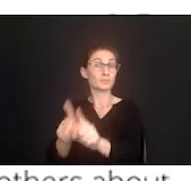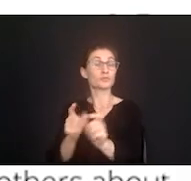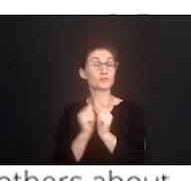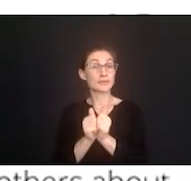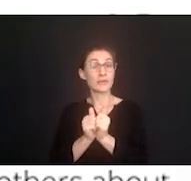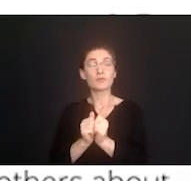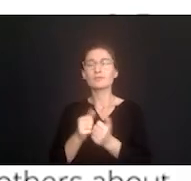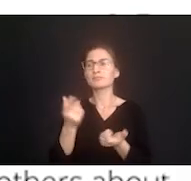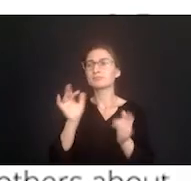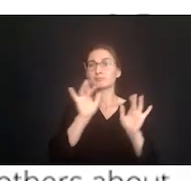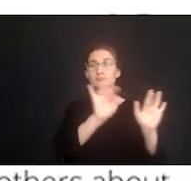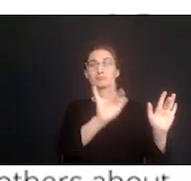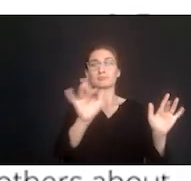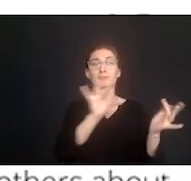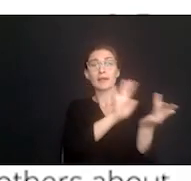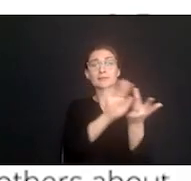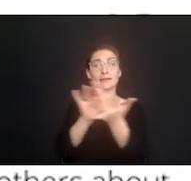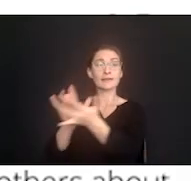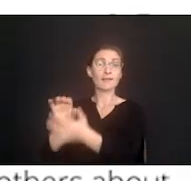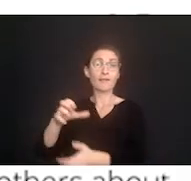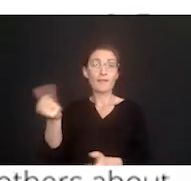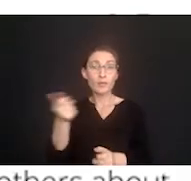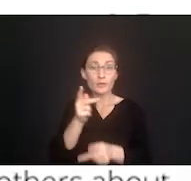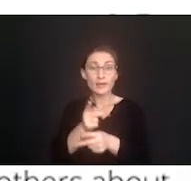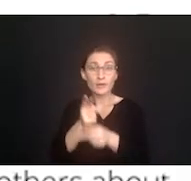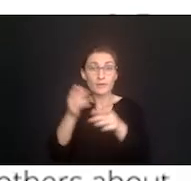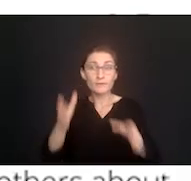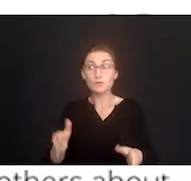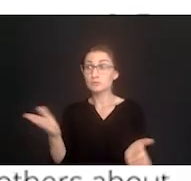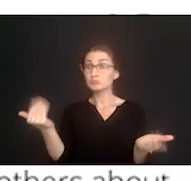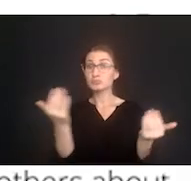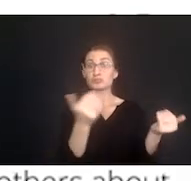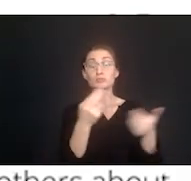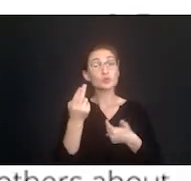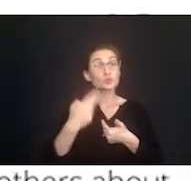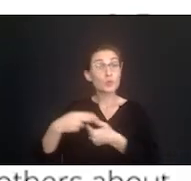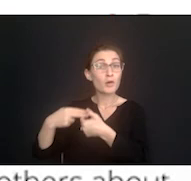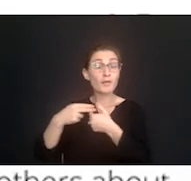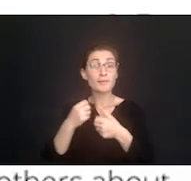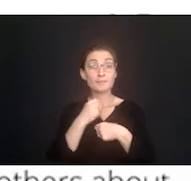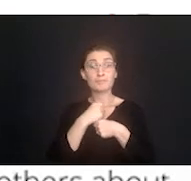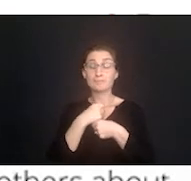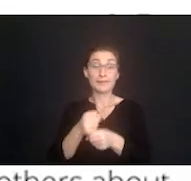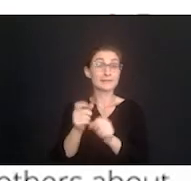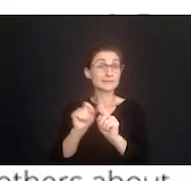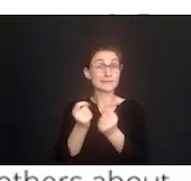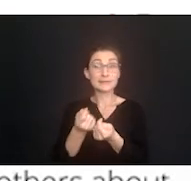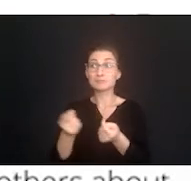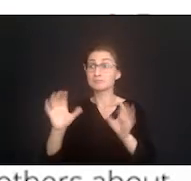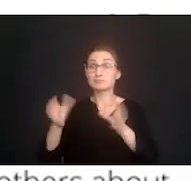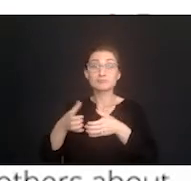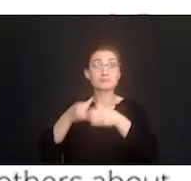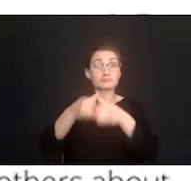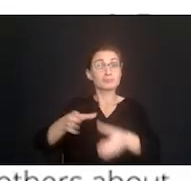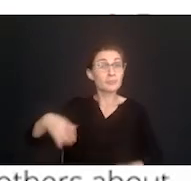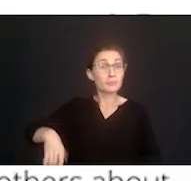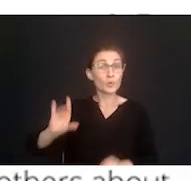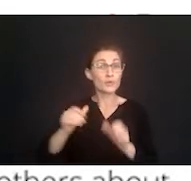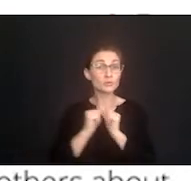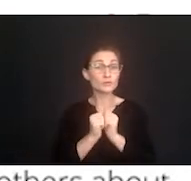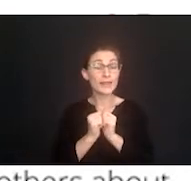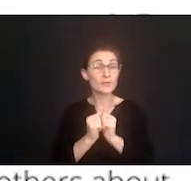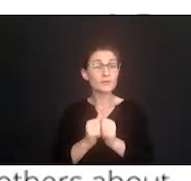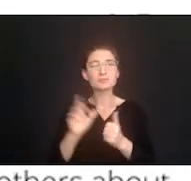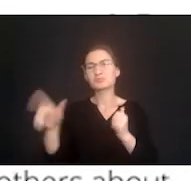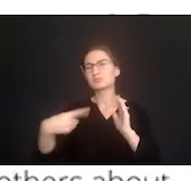Find out from other caregivers, epilepsy caregivers, especially if they would want to join a bowling team and go bowling together, just as an example.